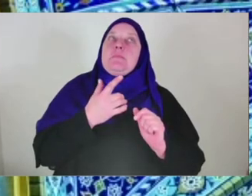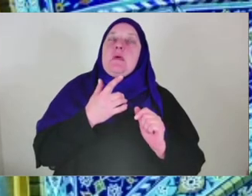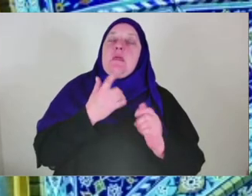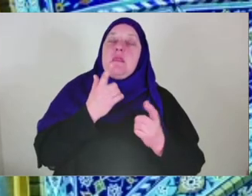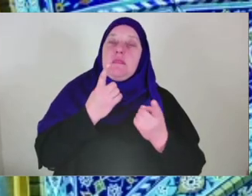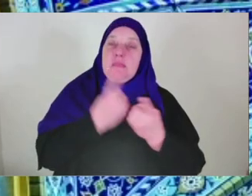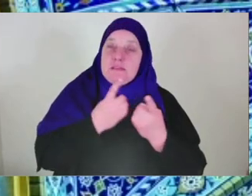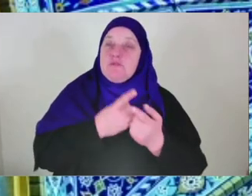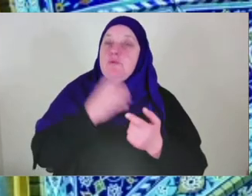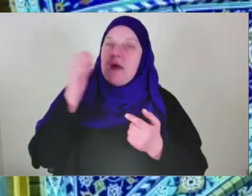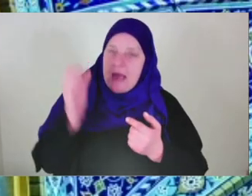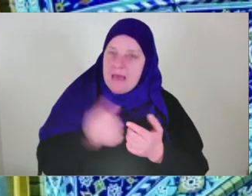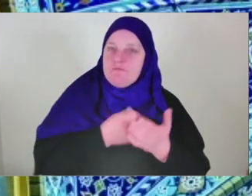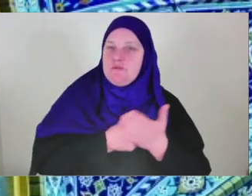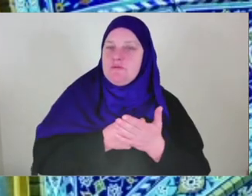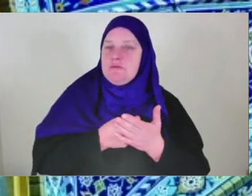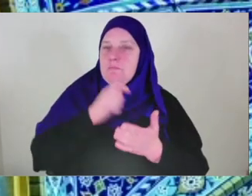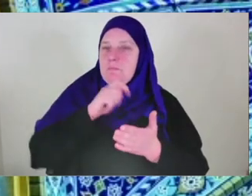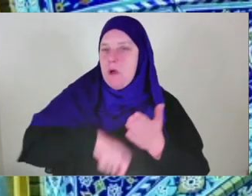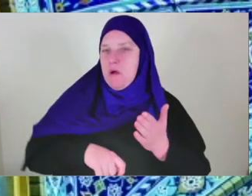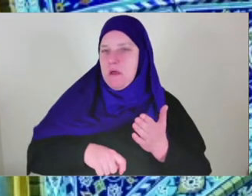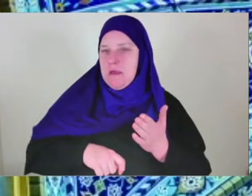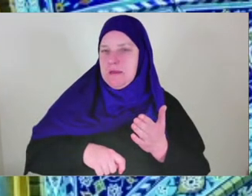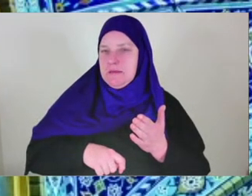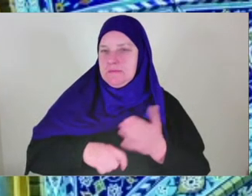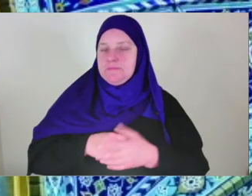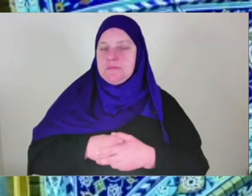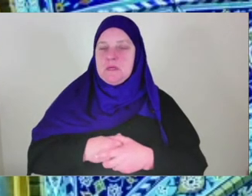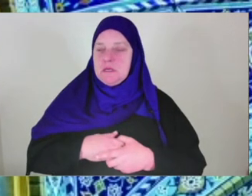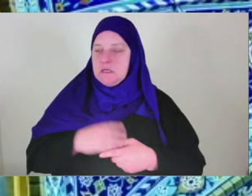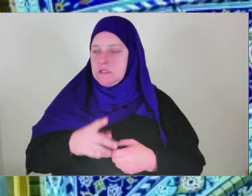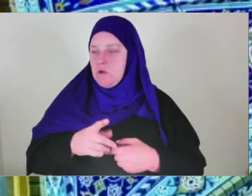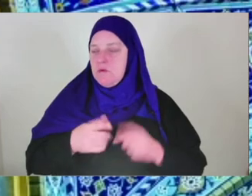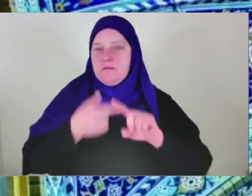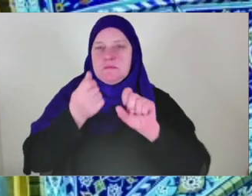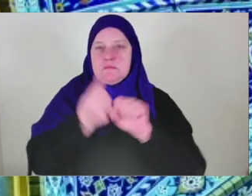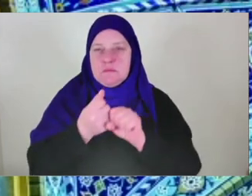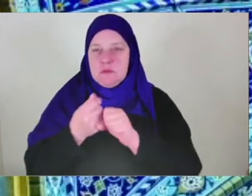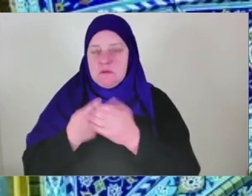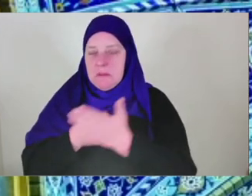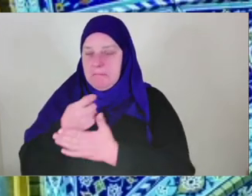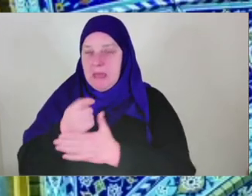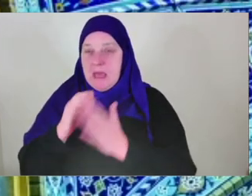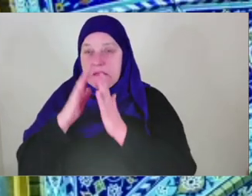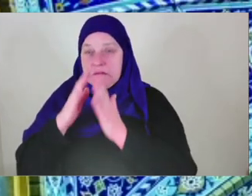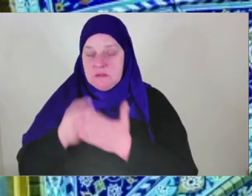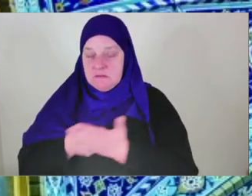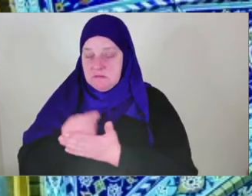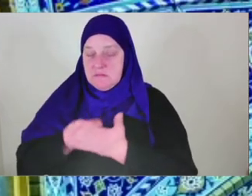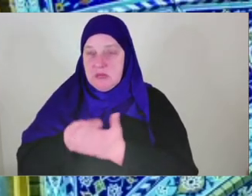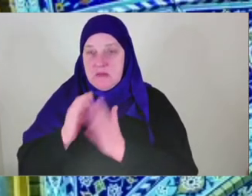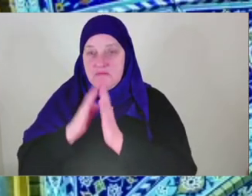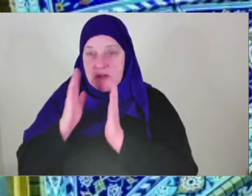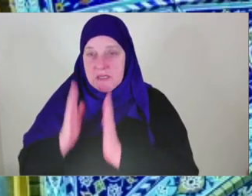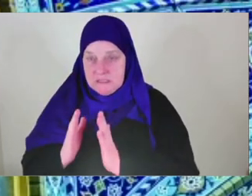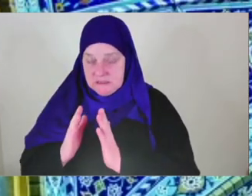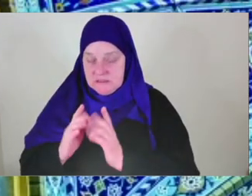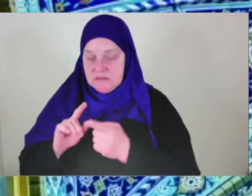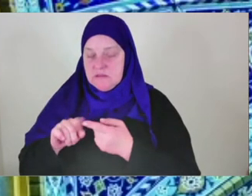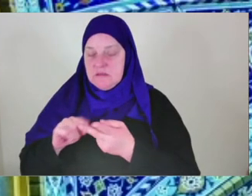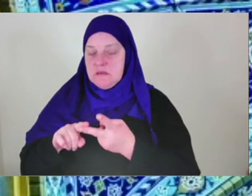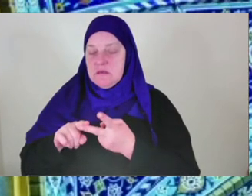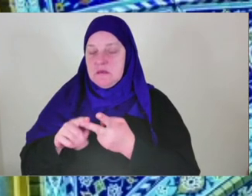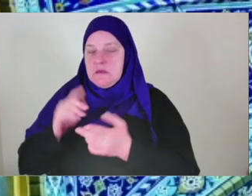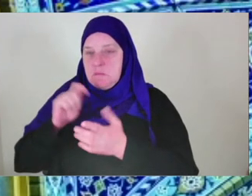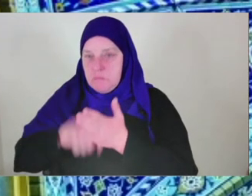it is possible when he gets to that age to finance or find some other means of securing or buying the